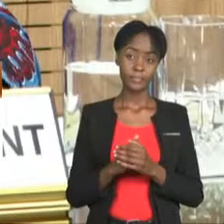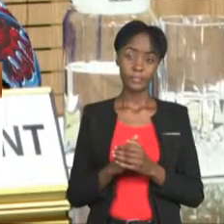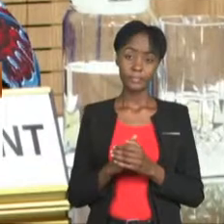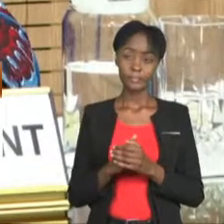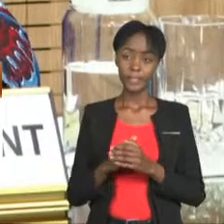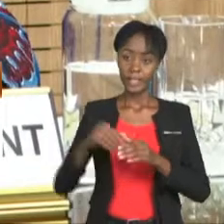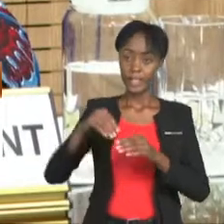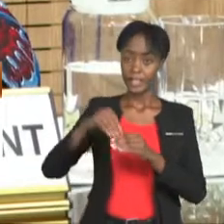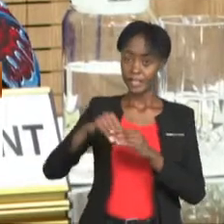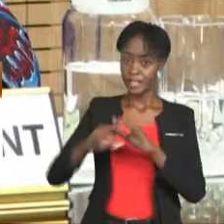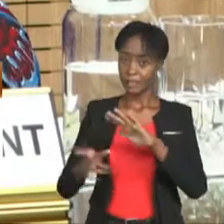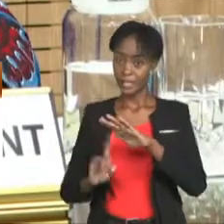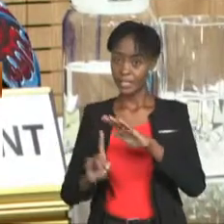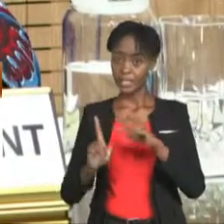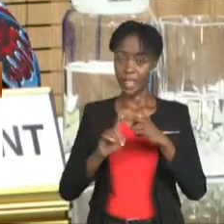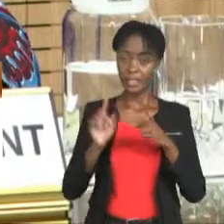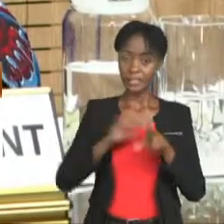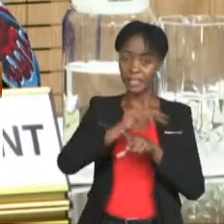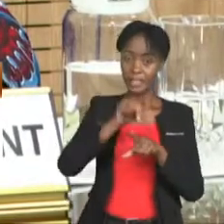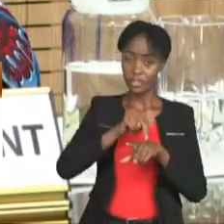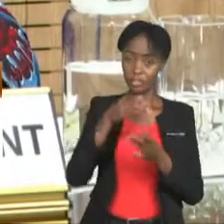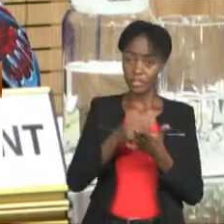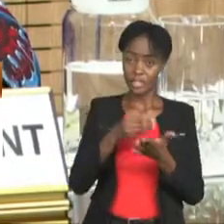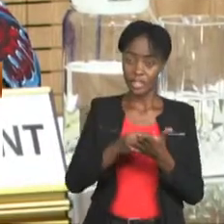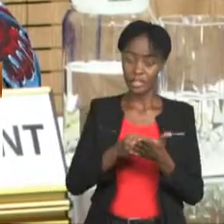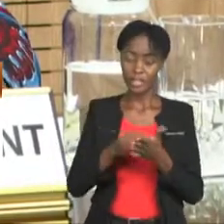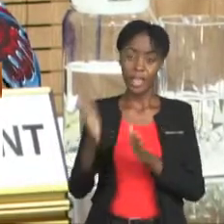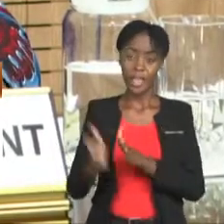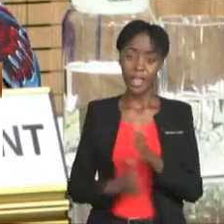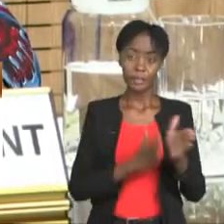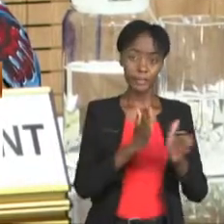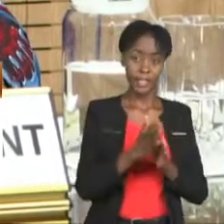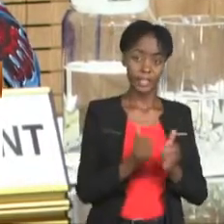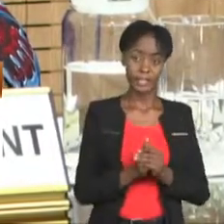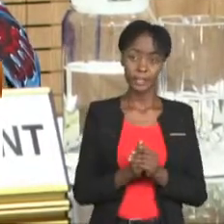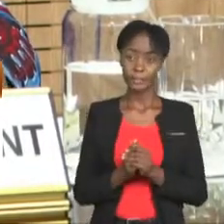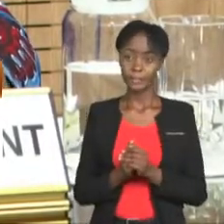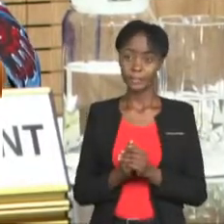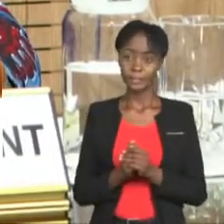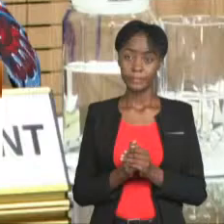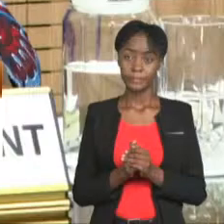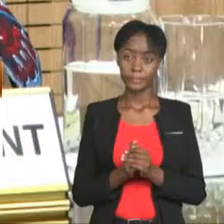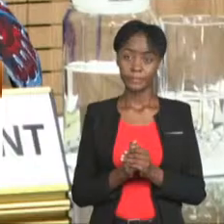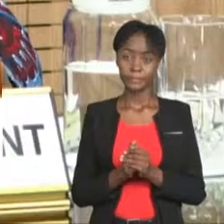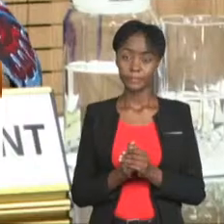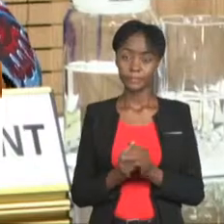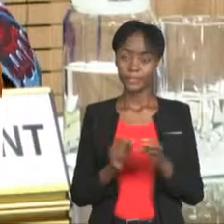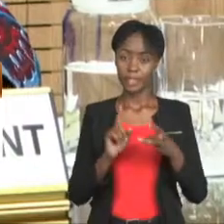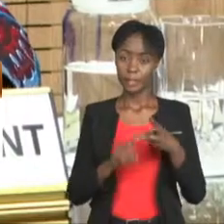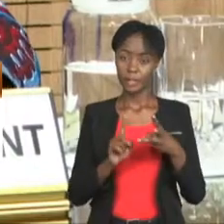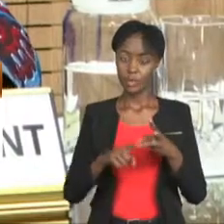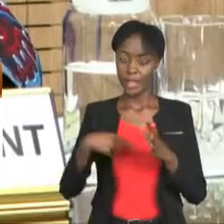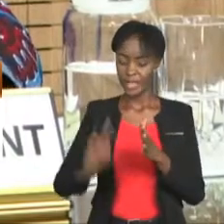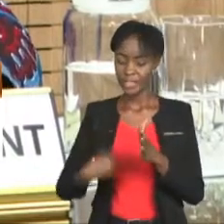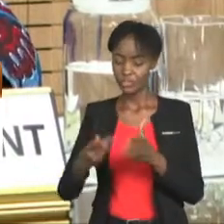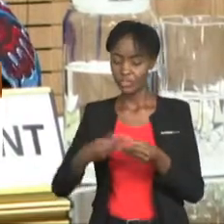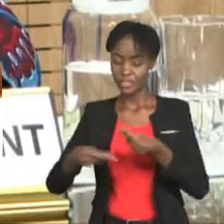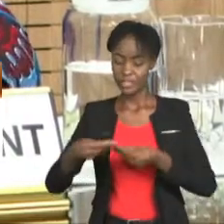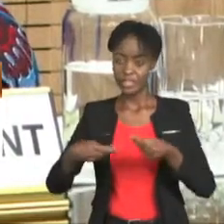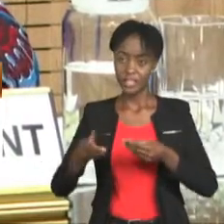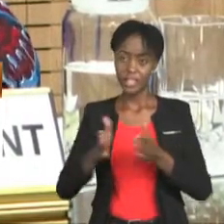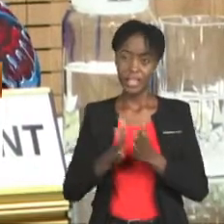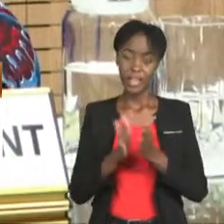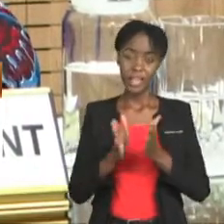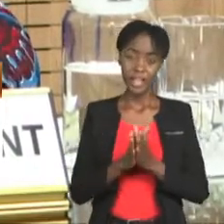Government, the National Treasury and Planning, the Industrialization, Trade and Enterprise